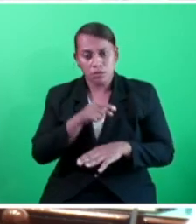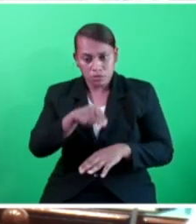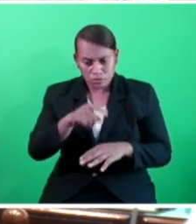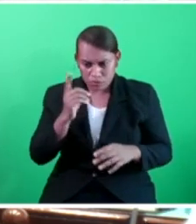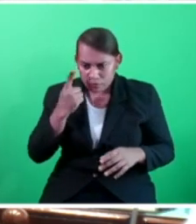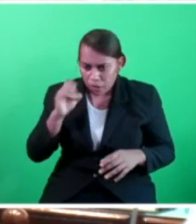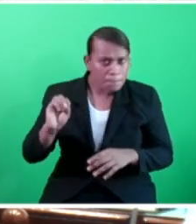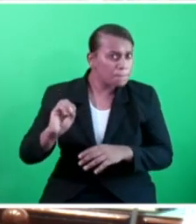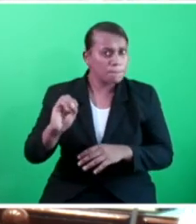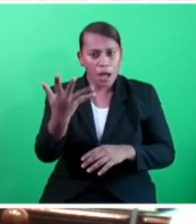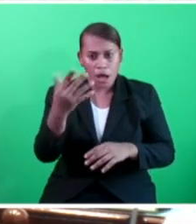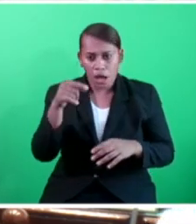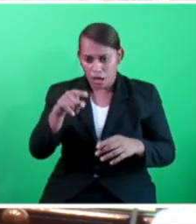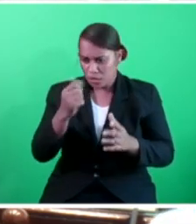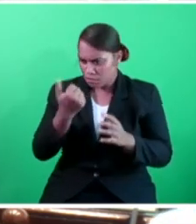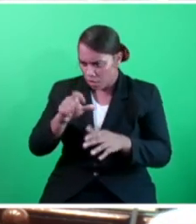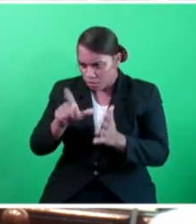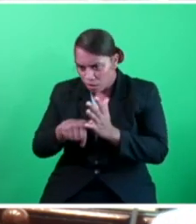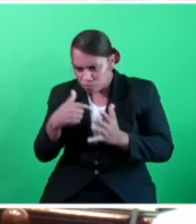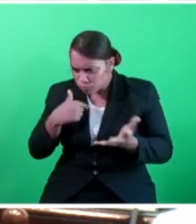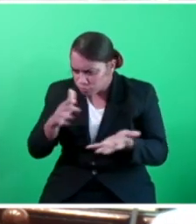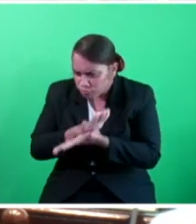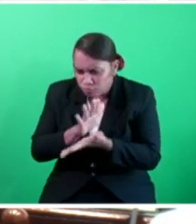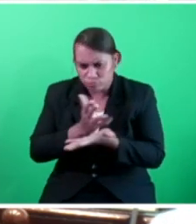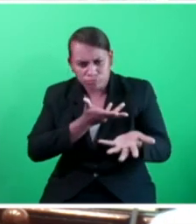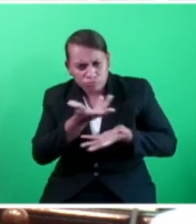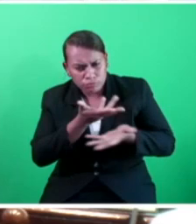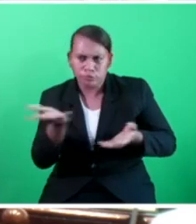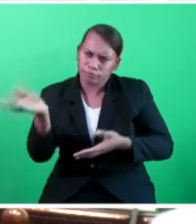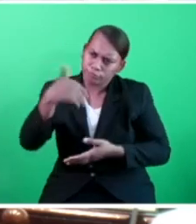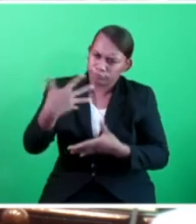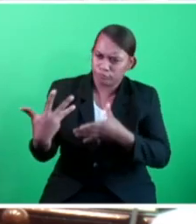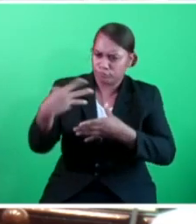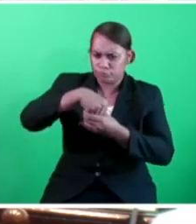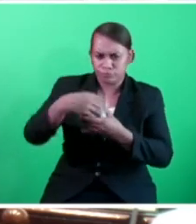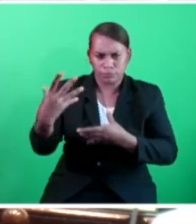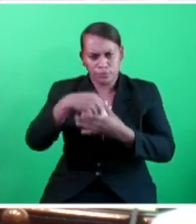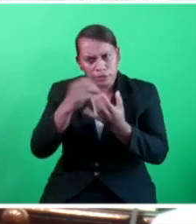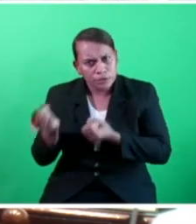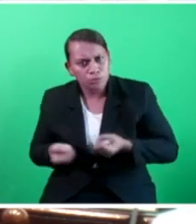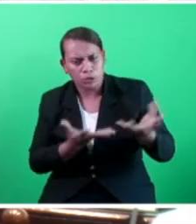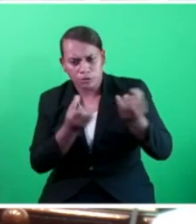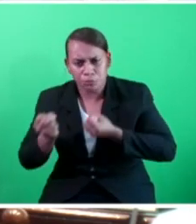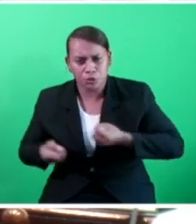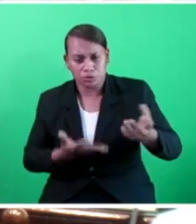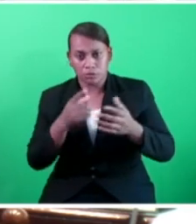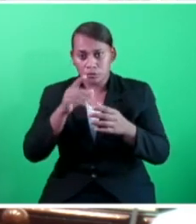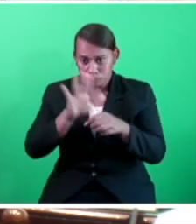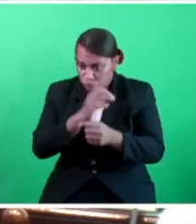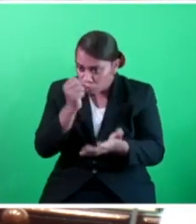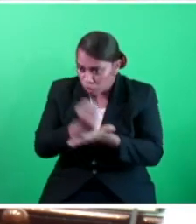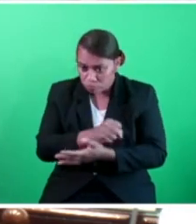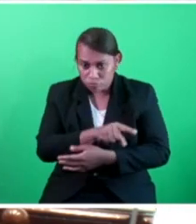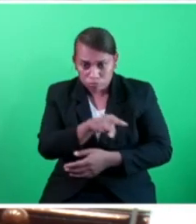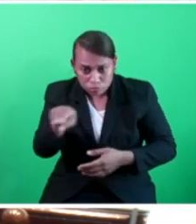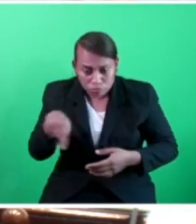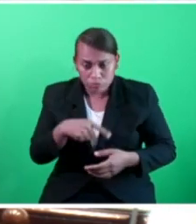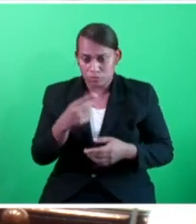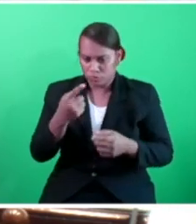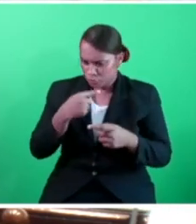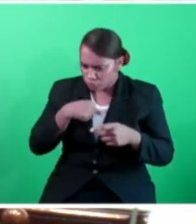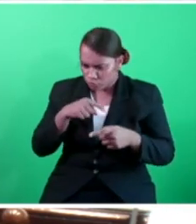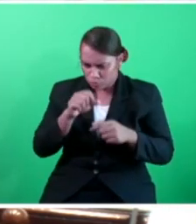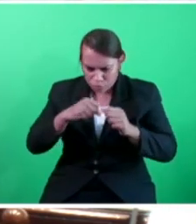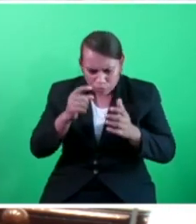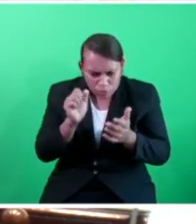open up, and there's no rush. But we want to ensure that we do a thorough research and analysis in terms of